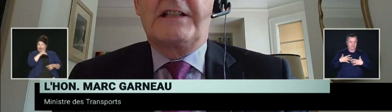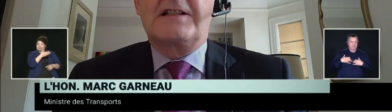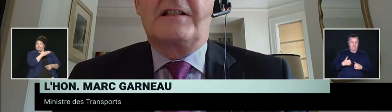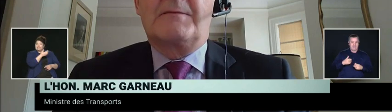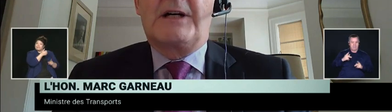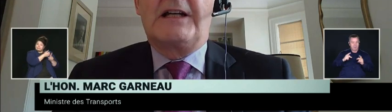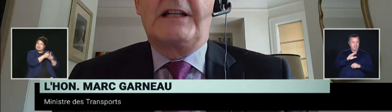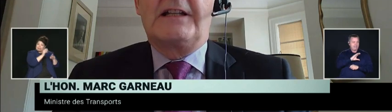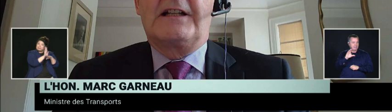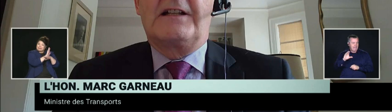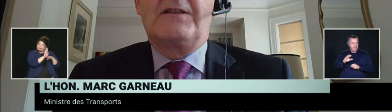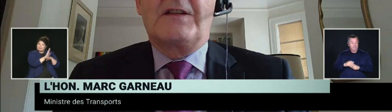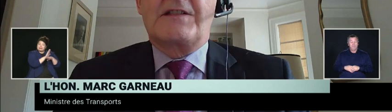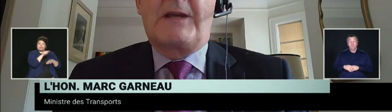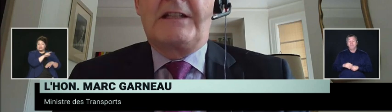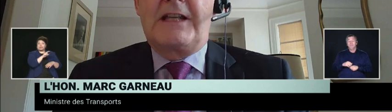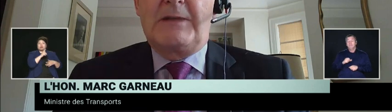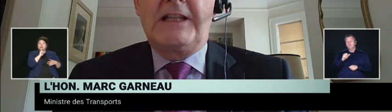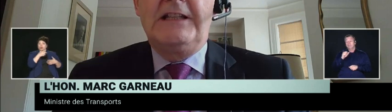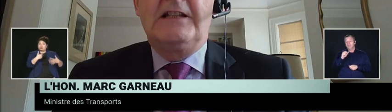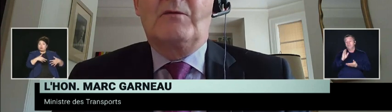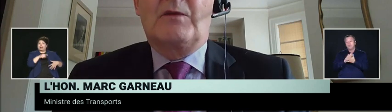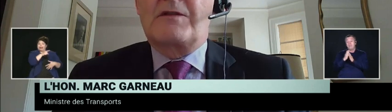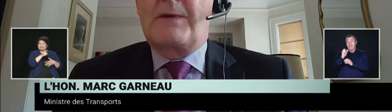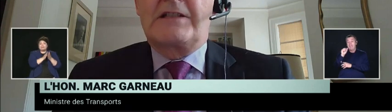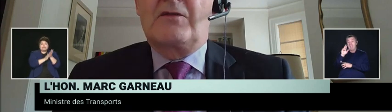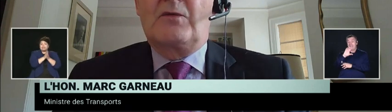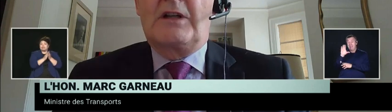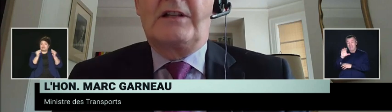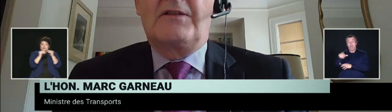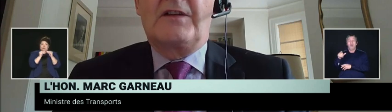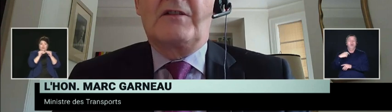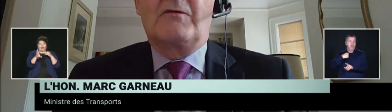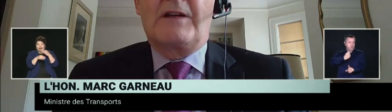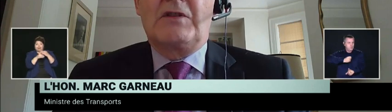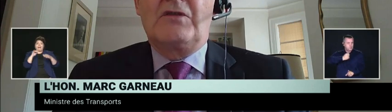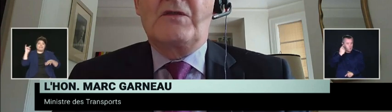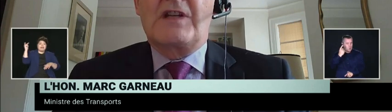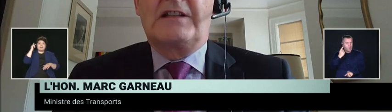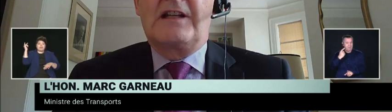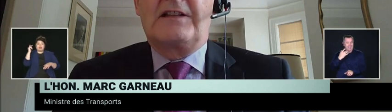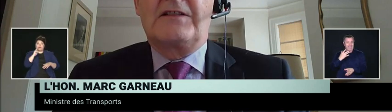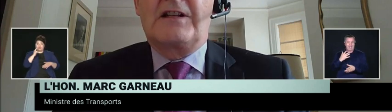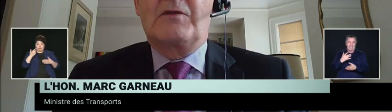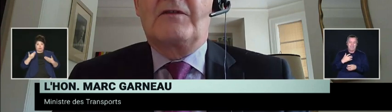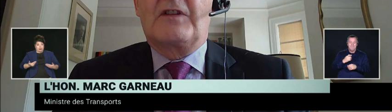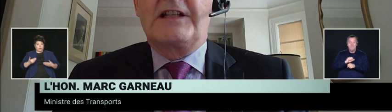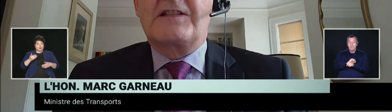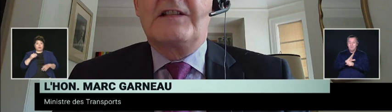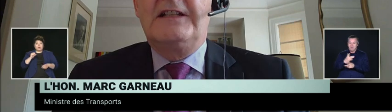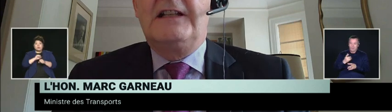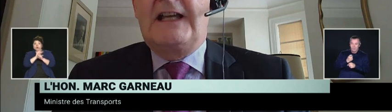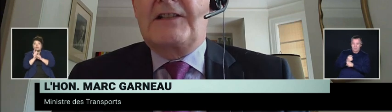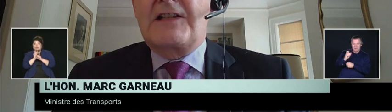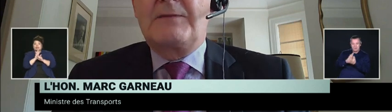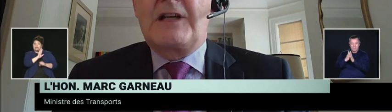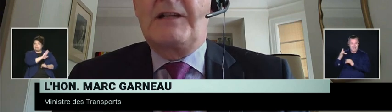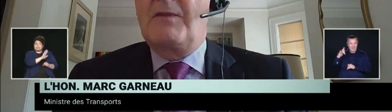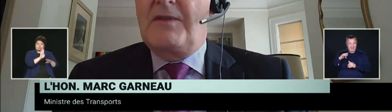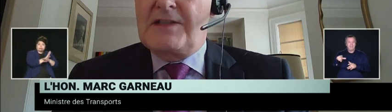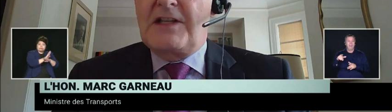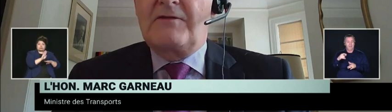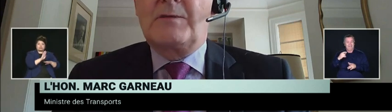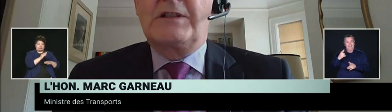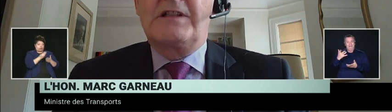hard hit by this pandemic with respect to their revenues and the number of flights. At the same